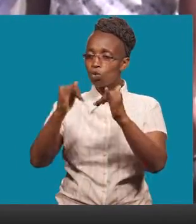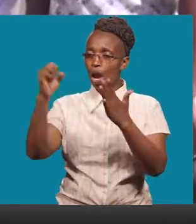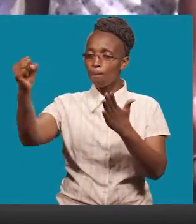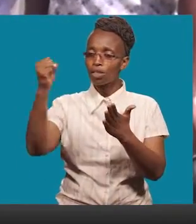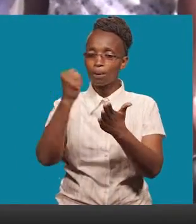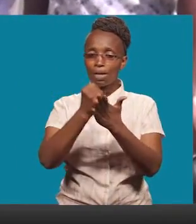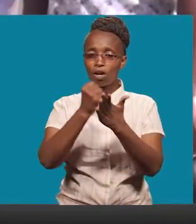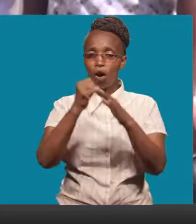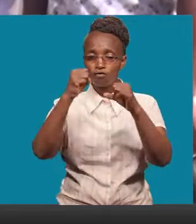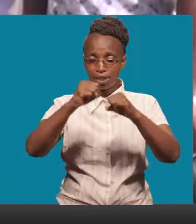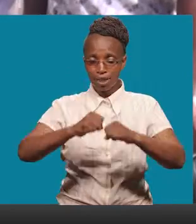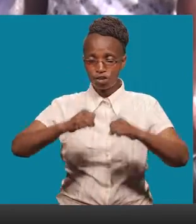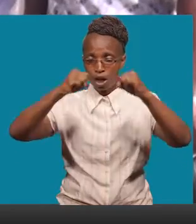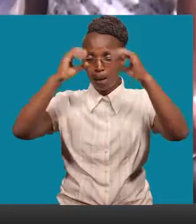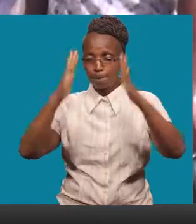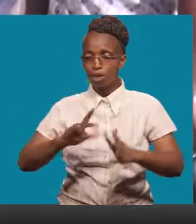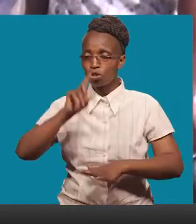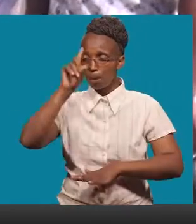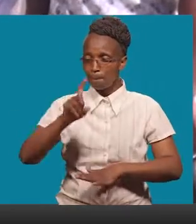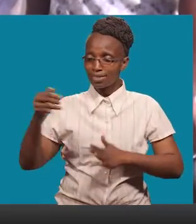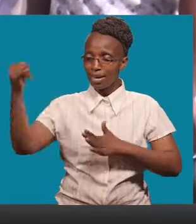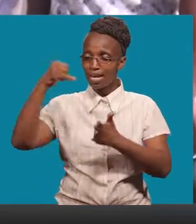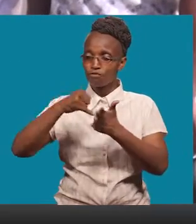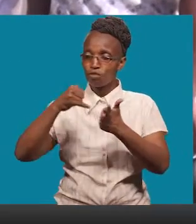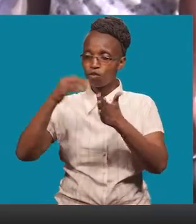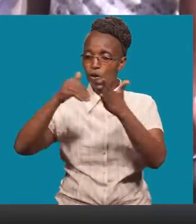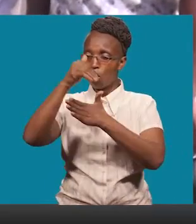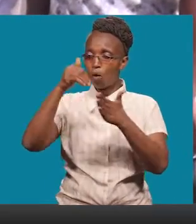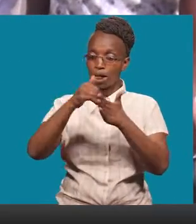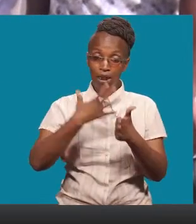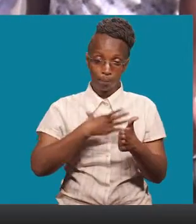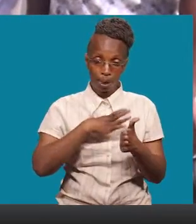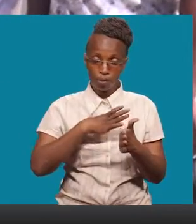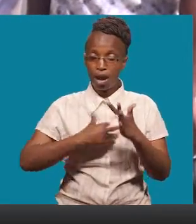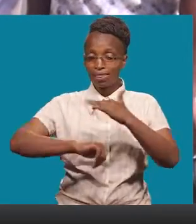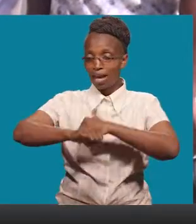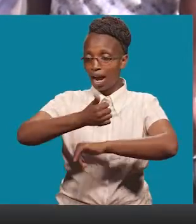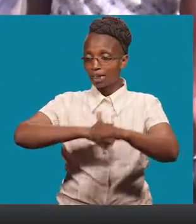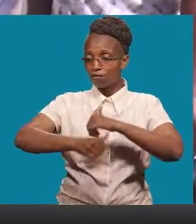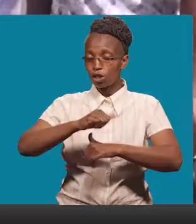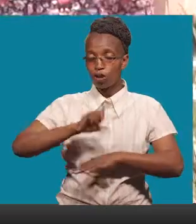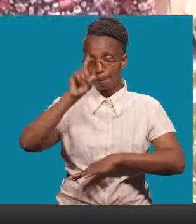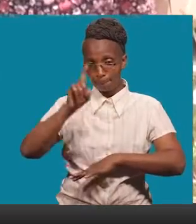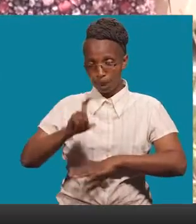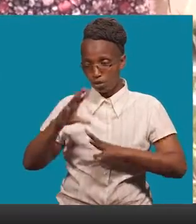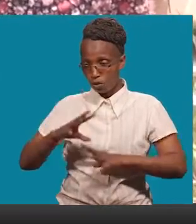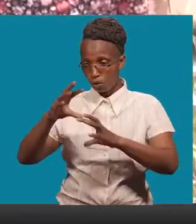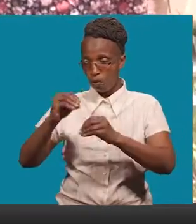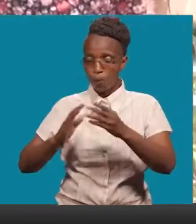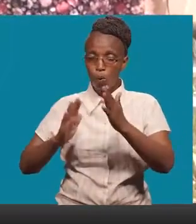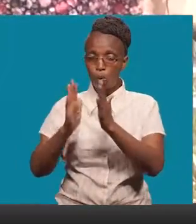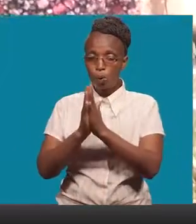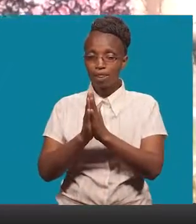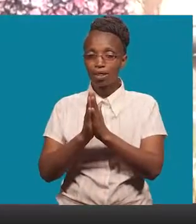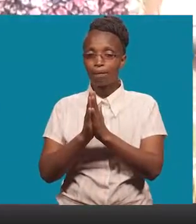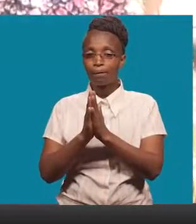wa mwenyekiti mpya unastahili kuhusisha viongozi wa mirengo yote miwili mikubwa na shughuli yenyewe kuendeshwa kwa